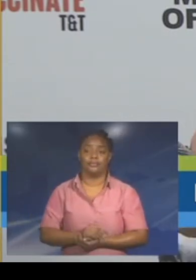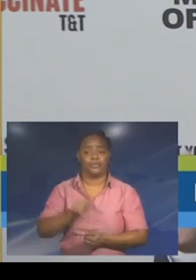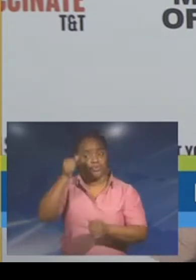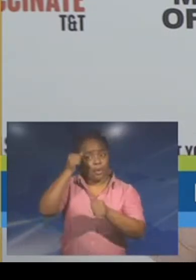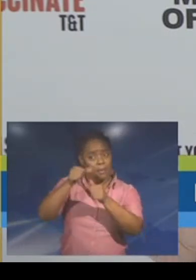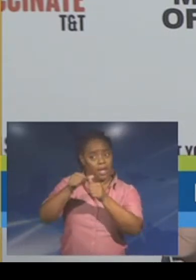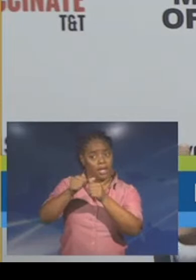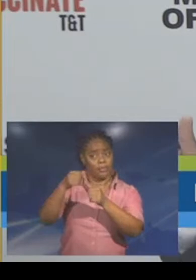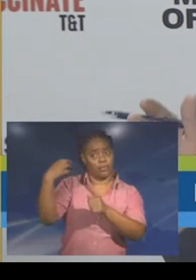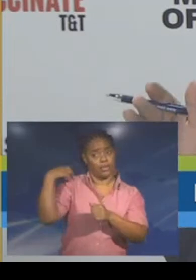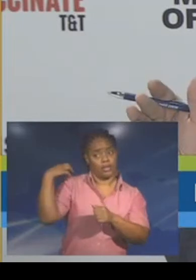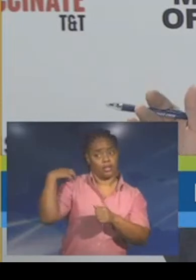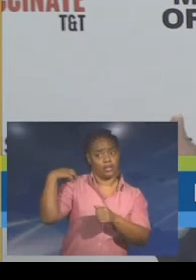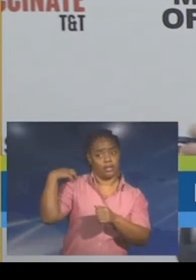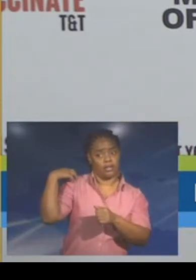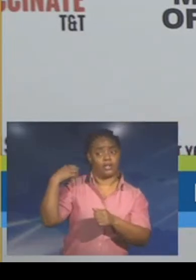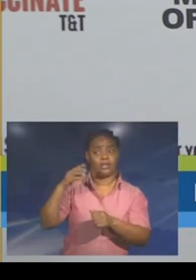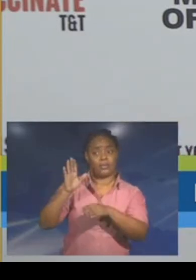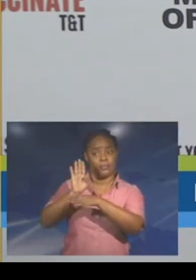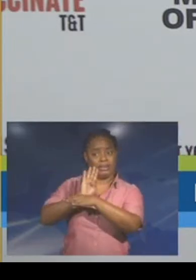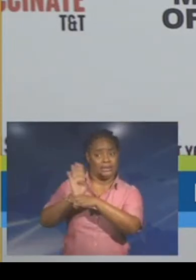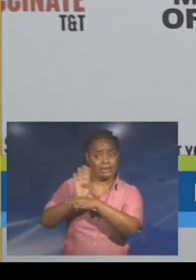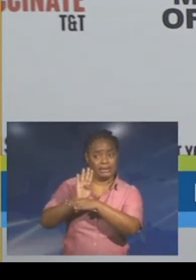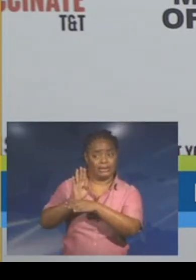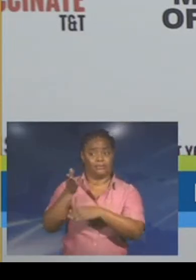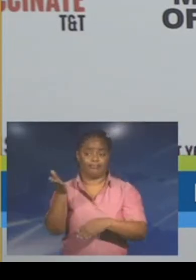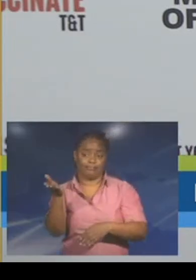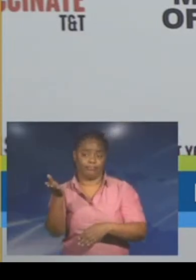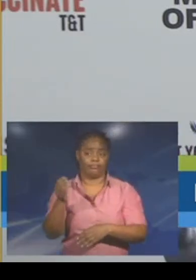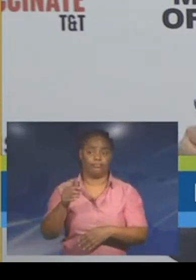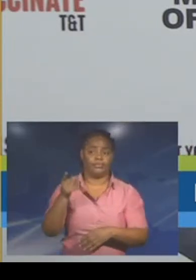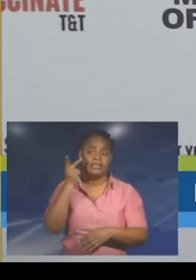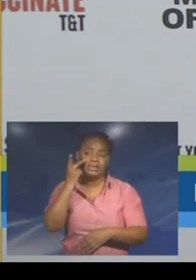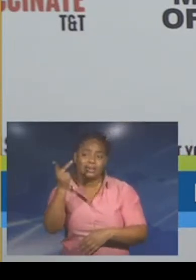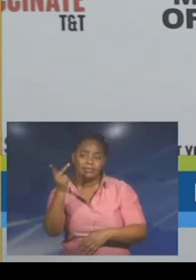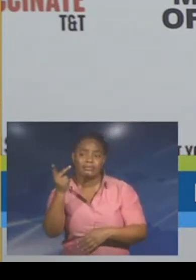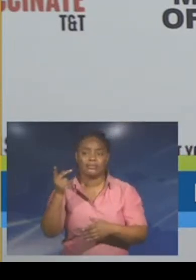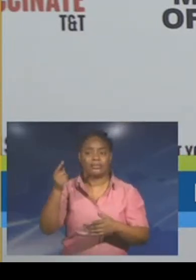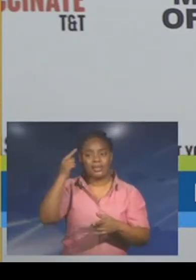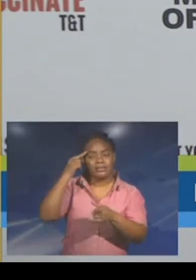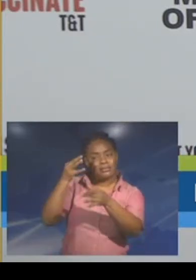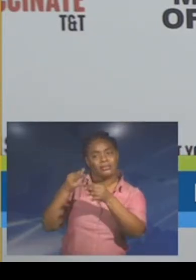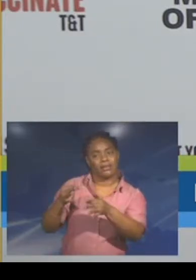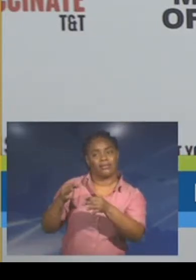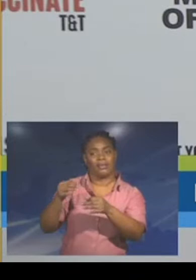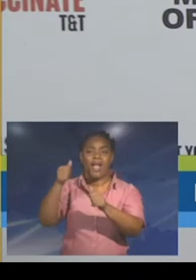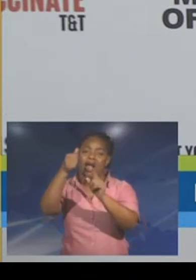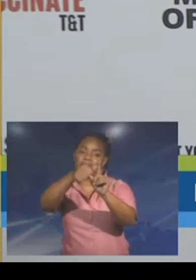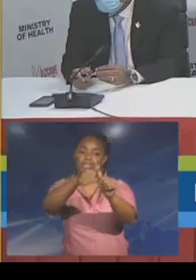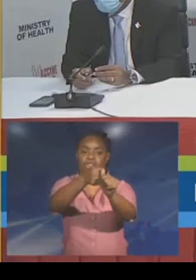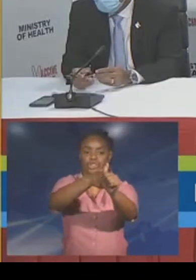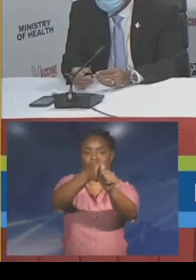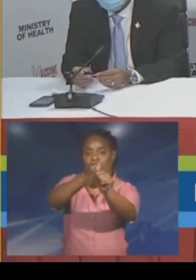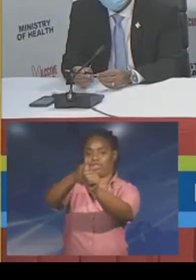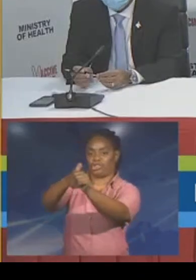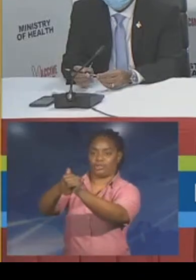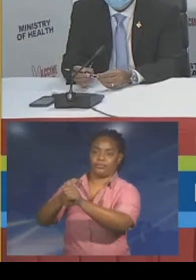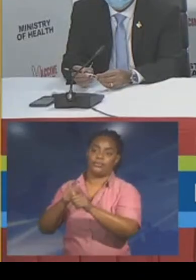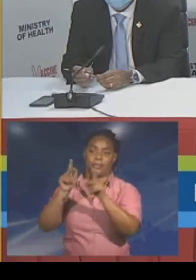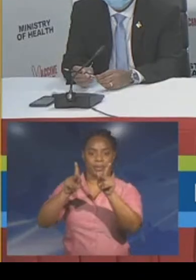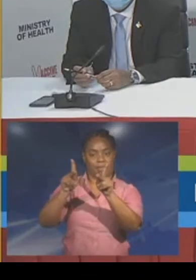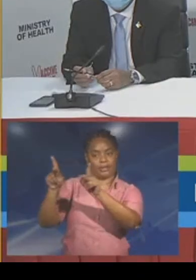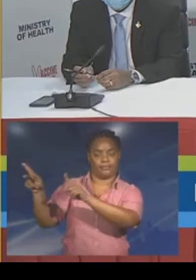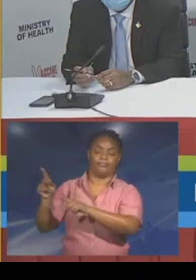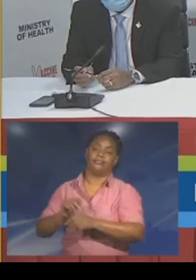deal with those situations on their case-by-case basis. Thank you very much, Minister. And with that, we go